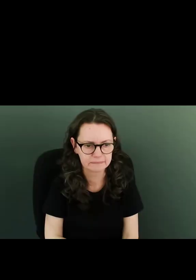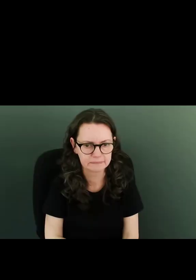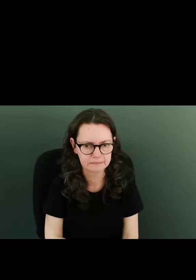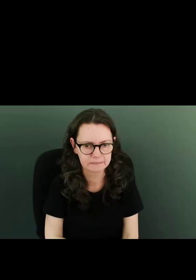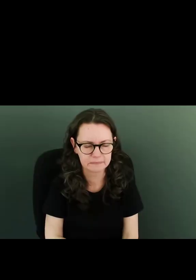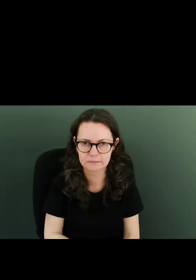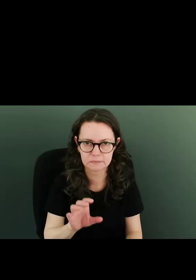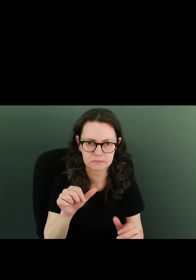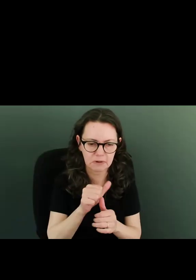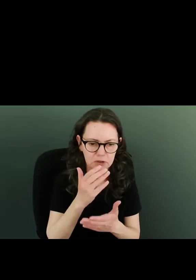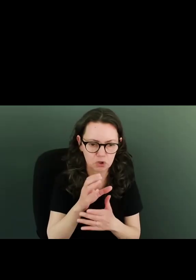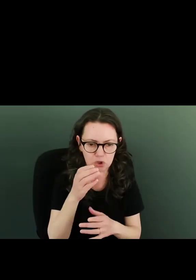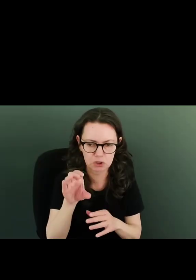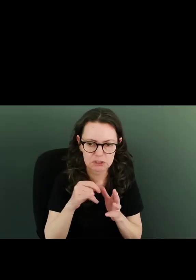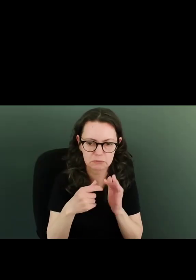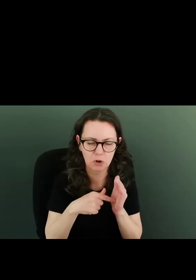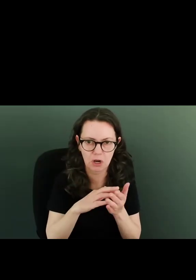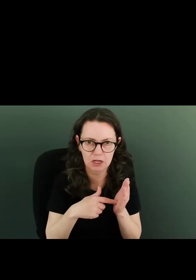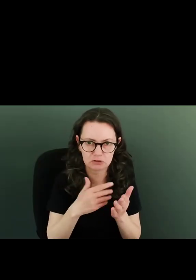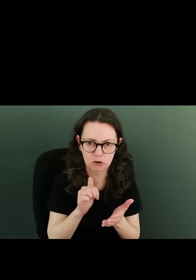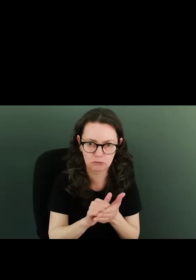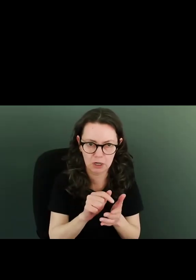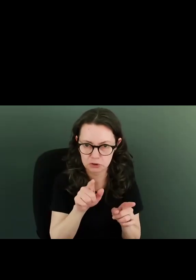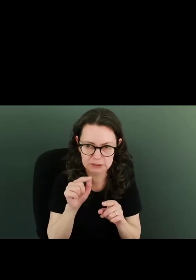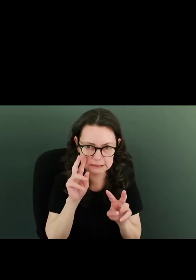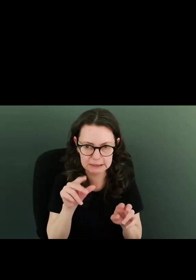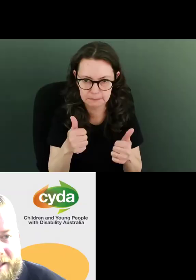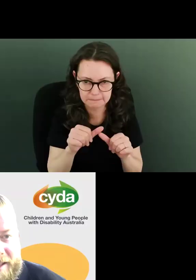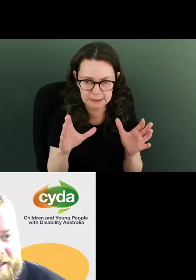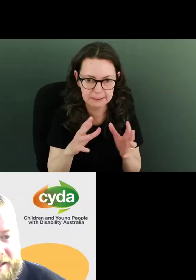the right spotlight's on and everyone can see okay.